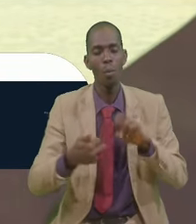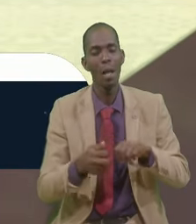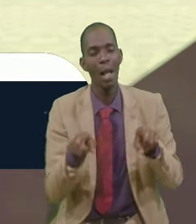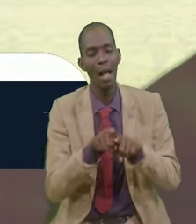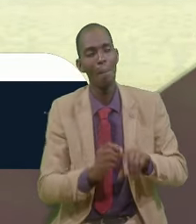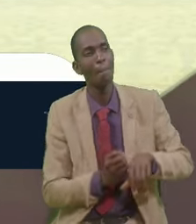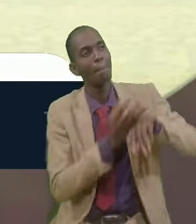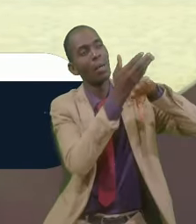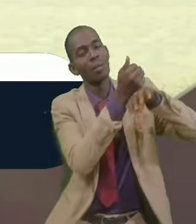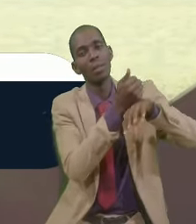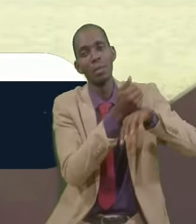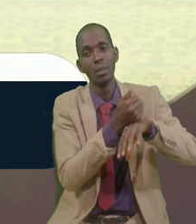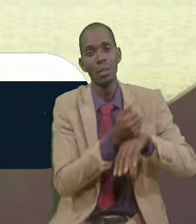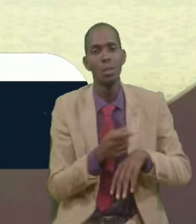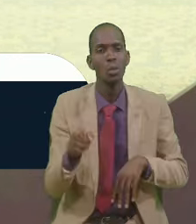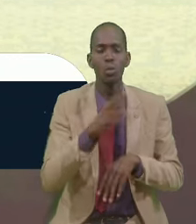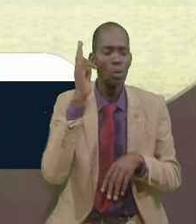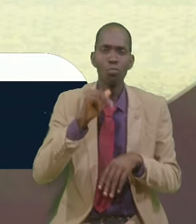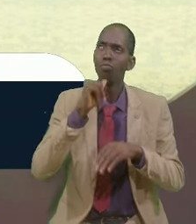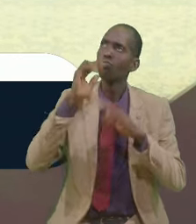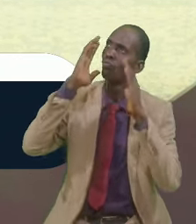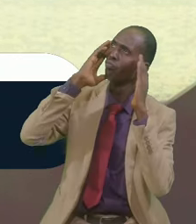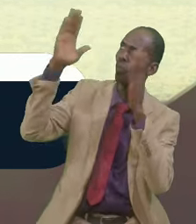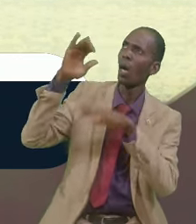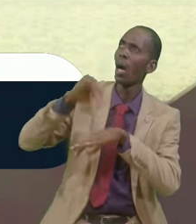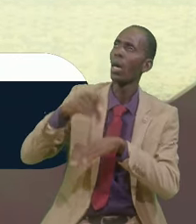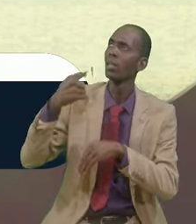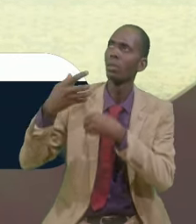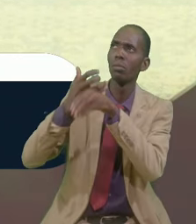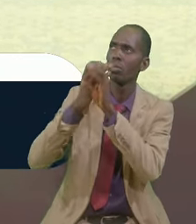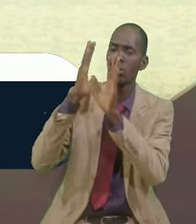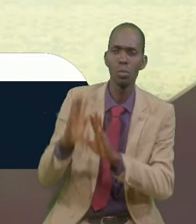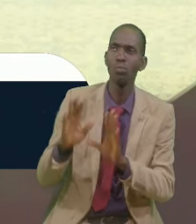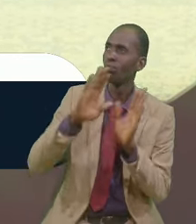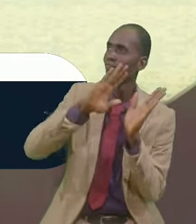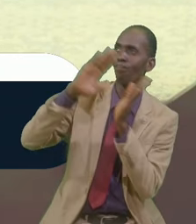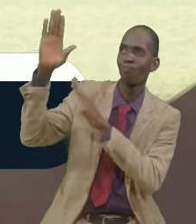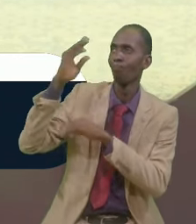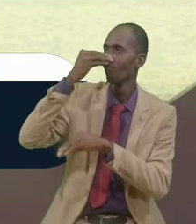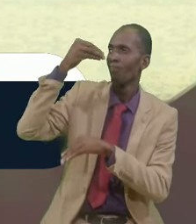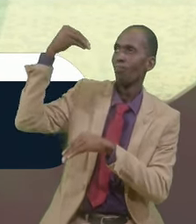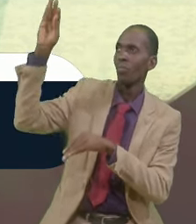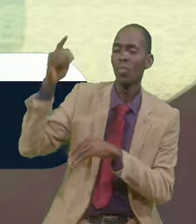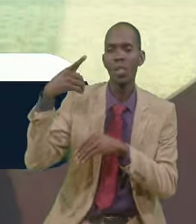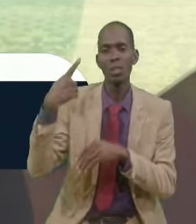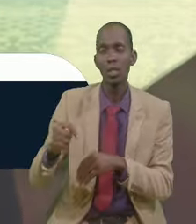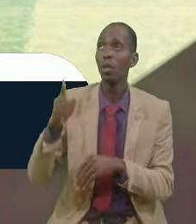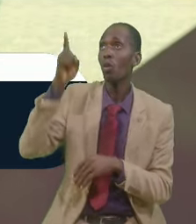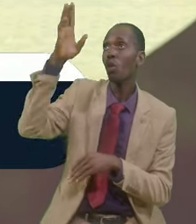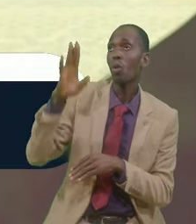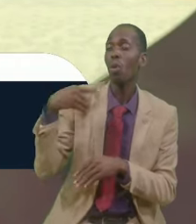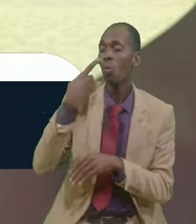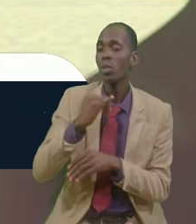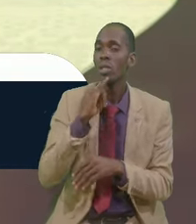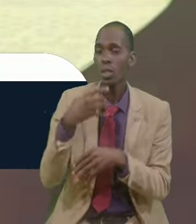They were not looking at the creator of the heavens and the earth. They were not looking at the creator of the mountain. They were not